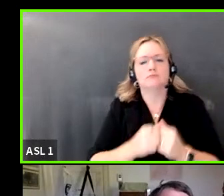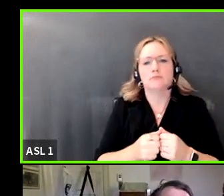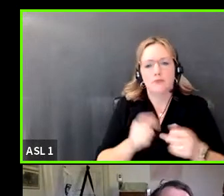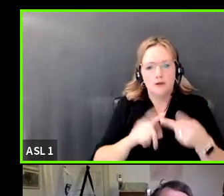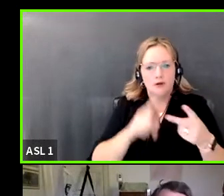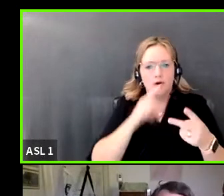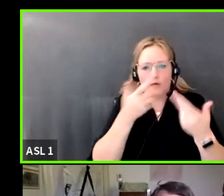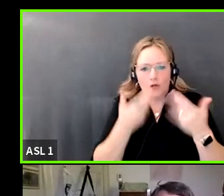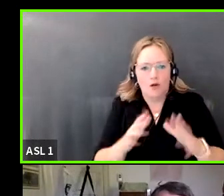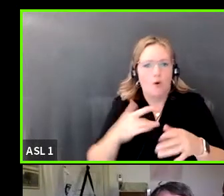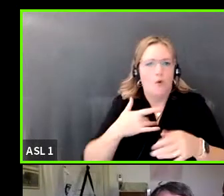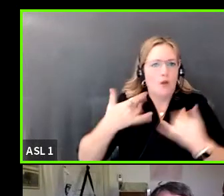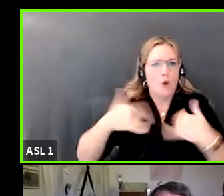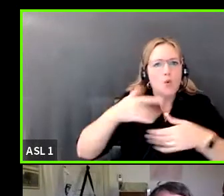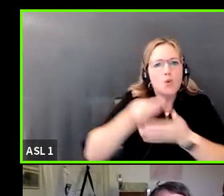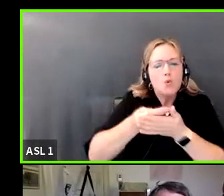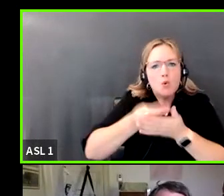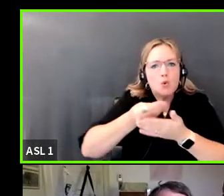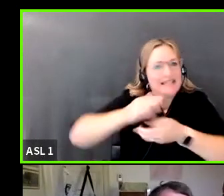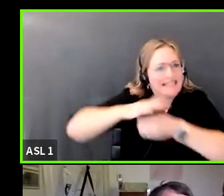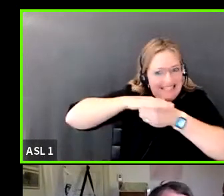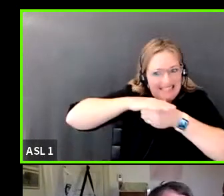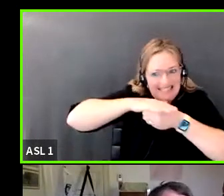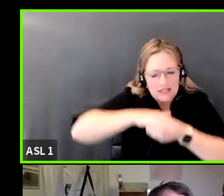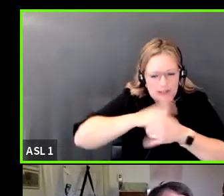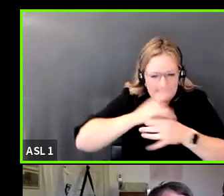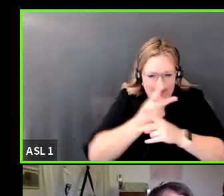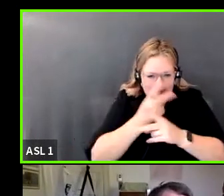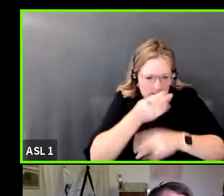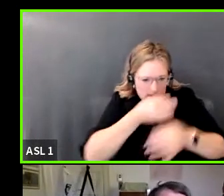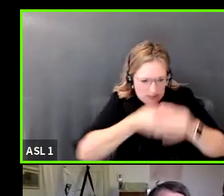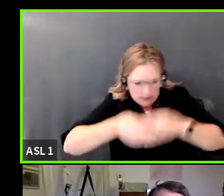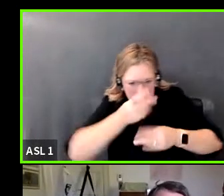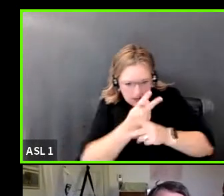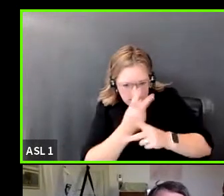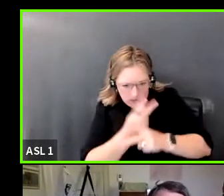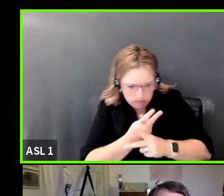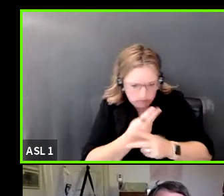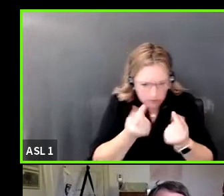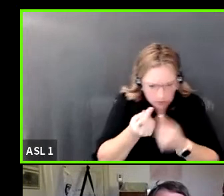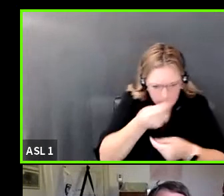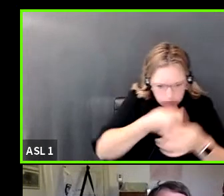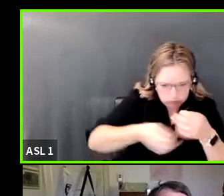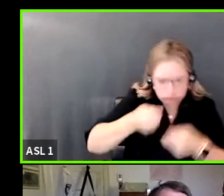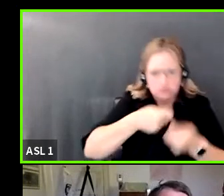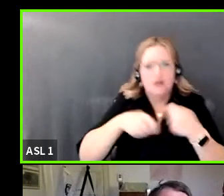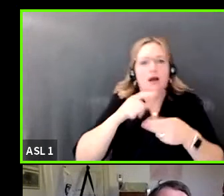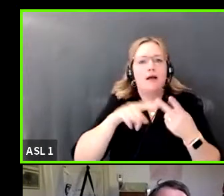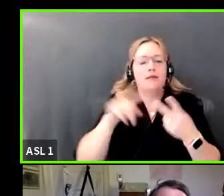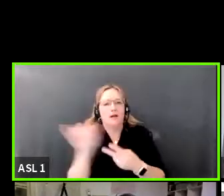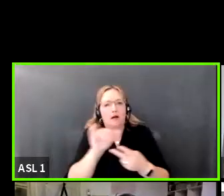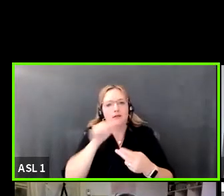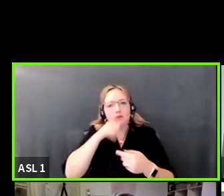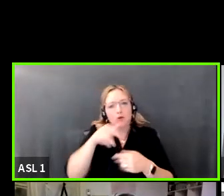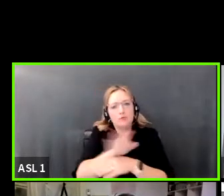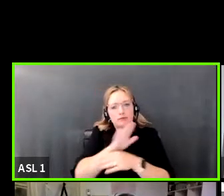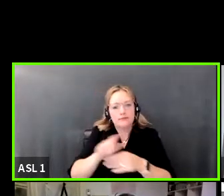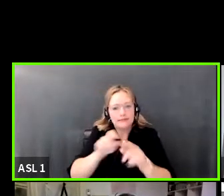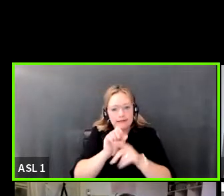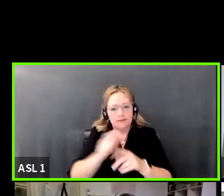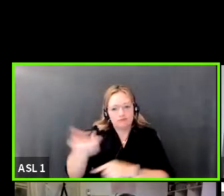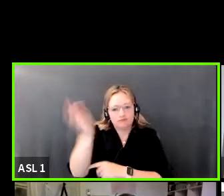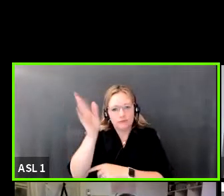physical pressures that we face this year and in the in the upcoming year and our diligence in presenting business cases for needed